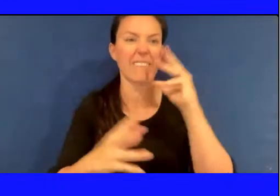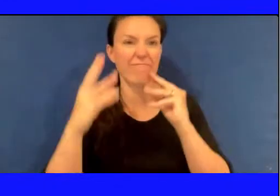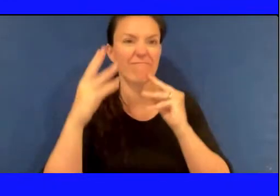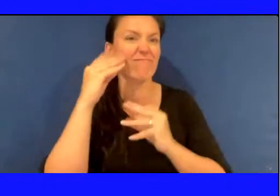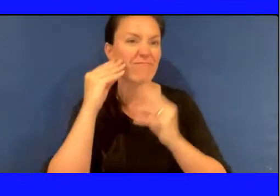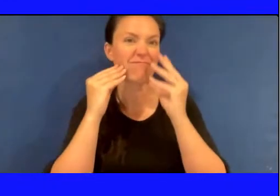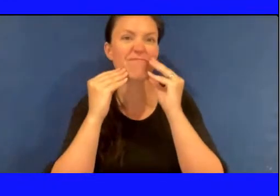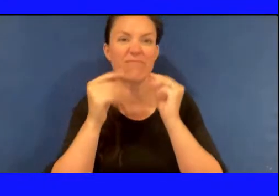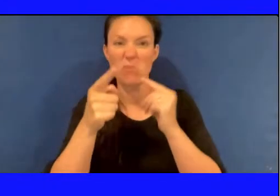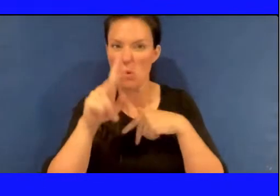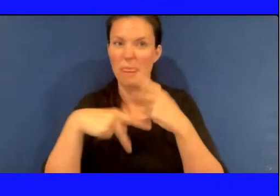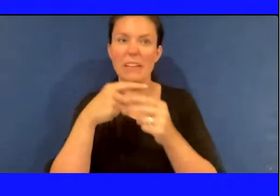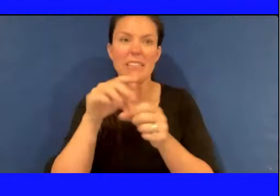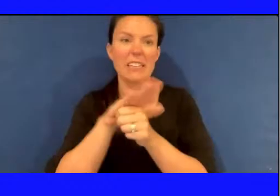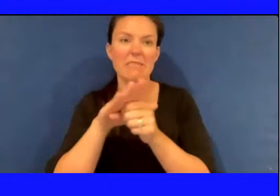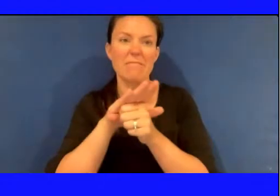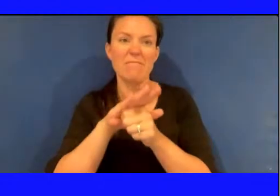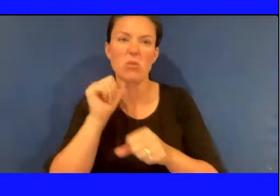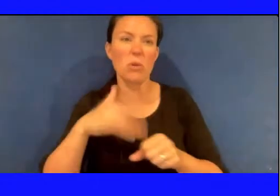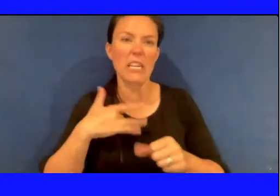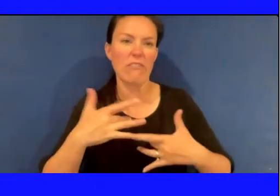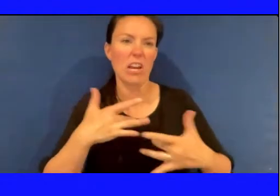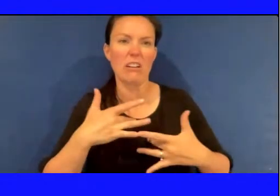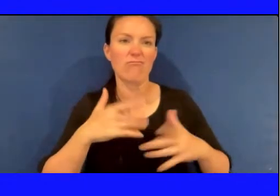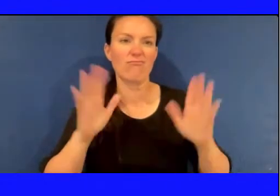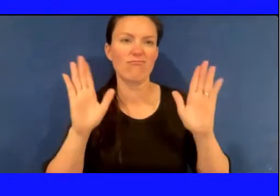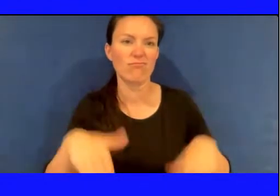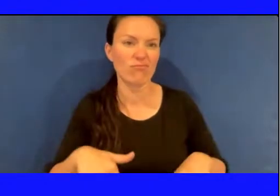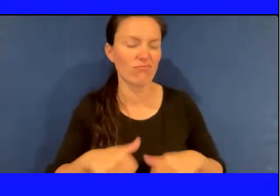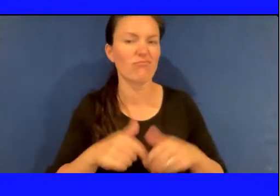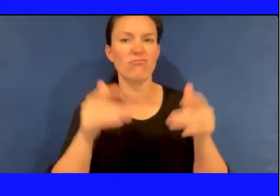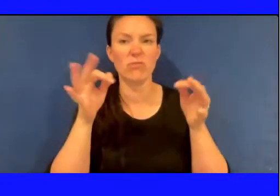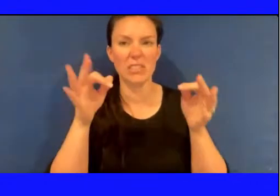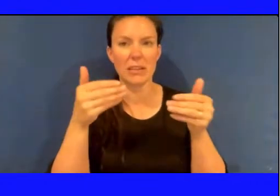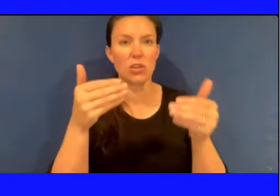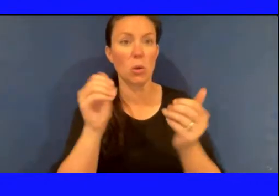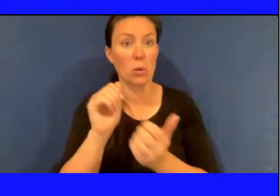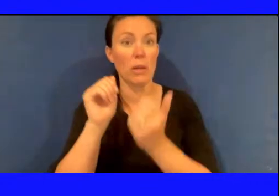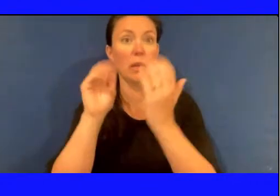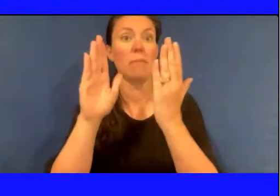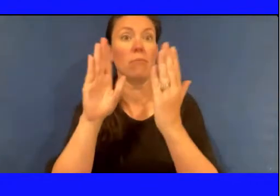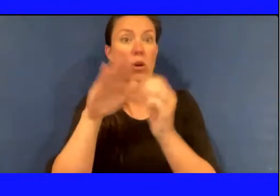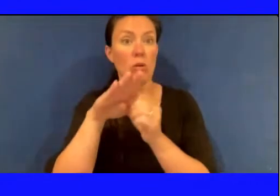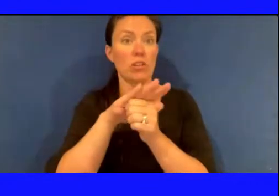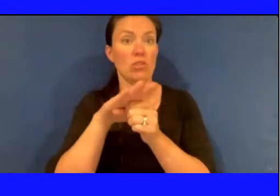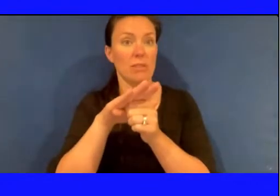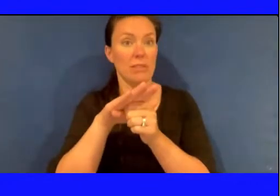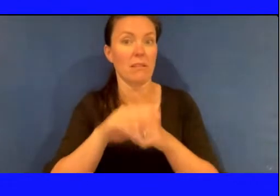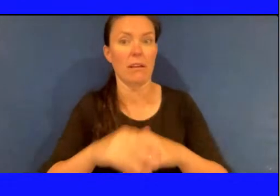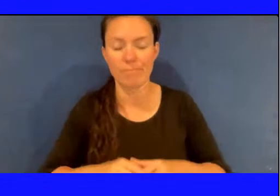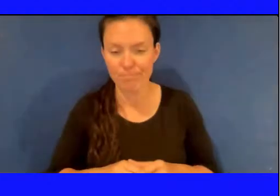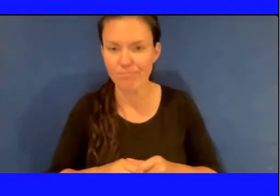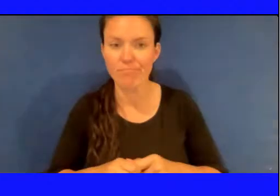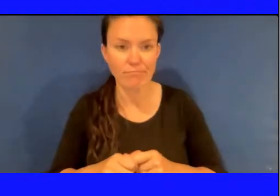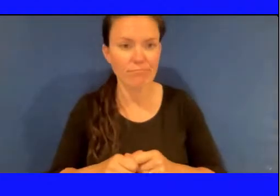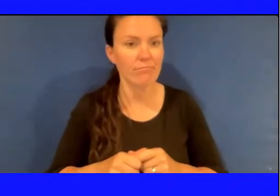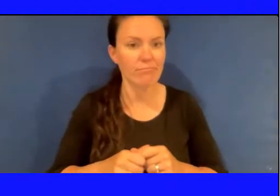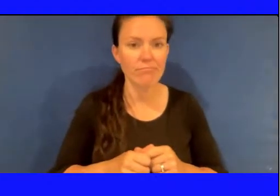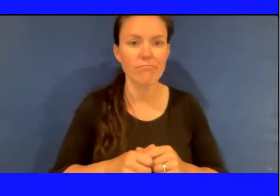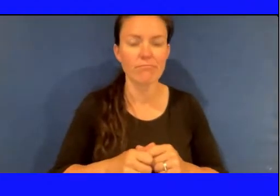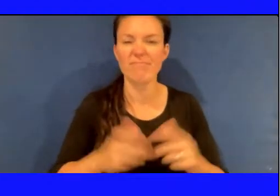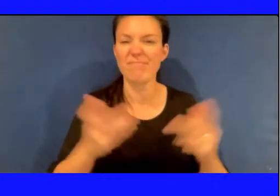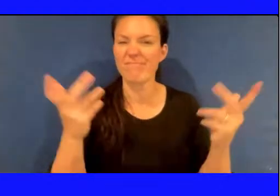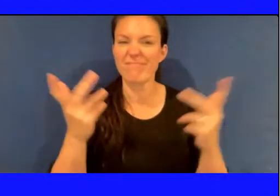so we were not daunted and excited to approach the site, just not letting, any of